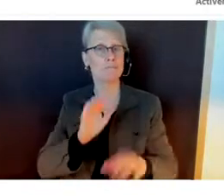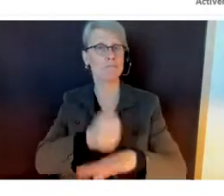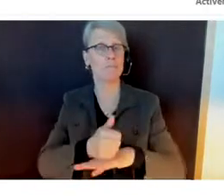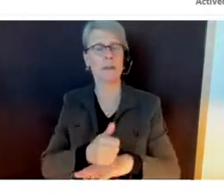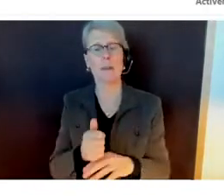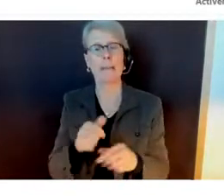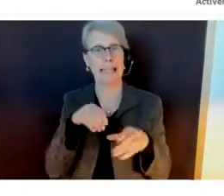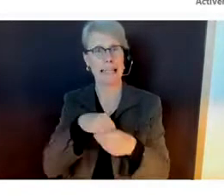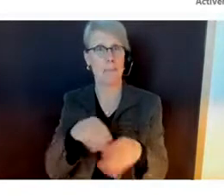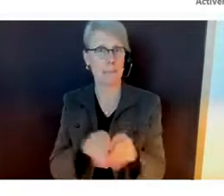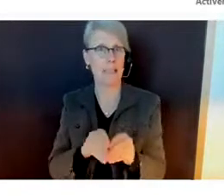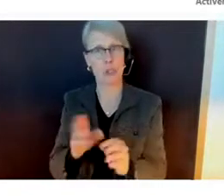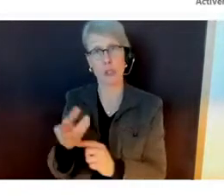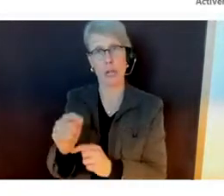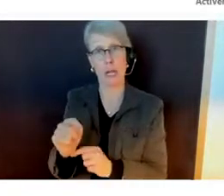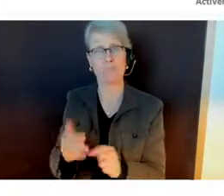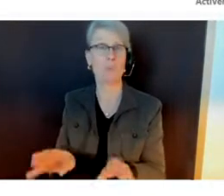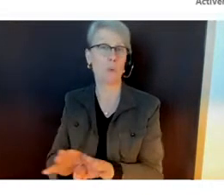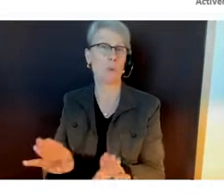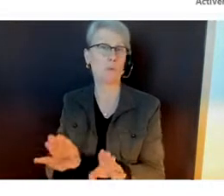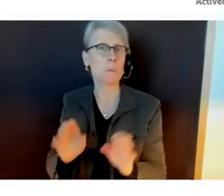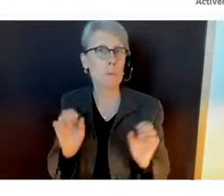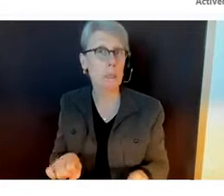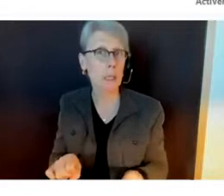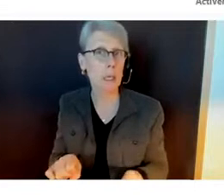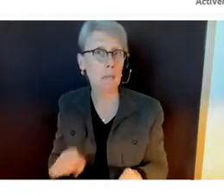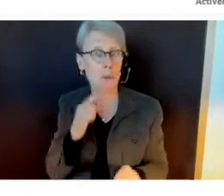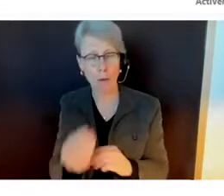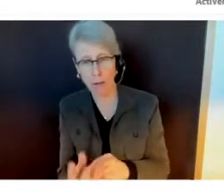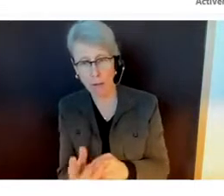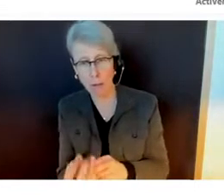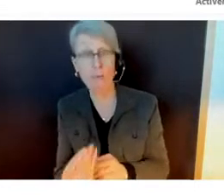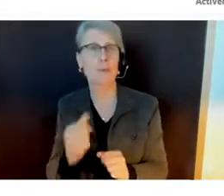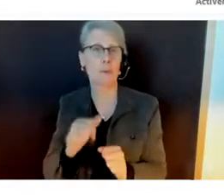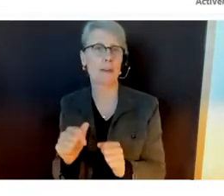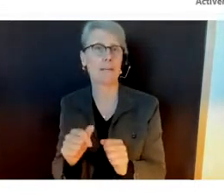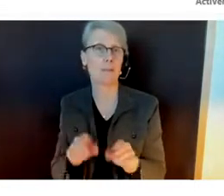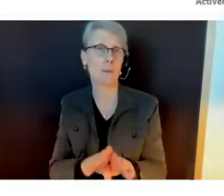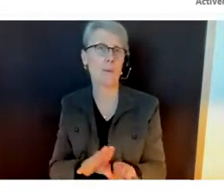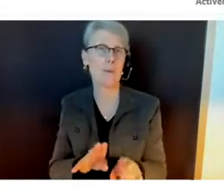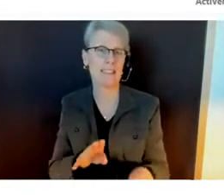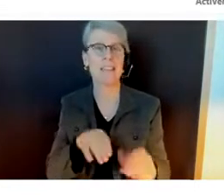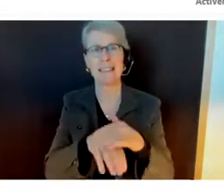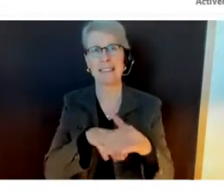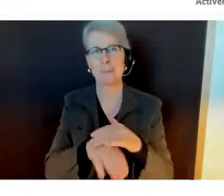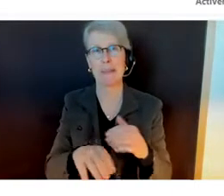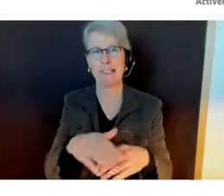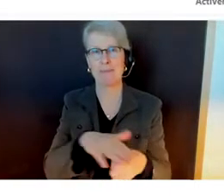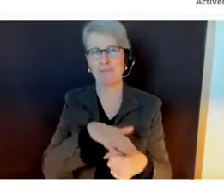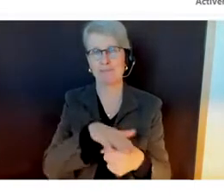in-meeting chat notification. So if that's something that will get in your way of enjoying the presentation, we suggest that you do that as well.